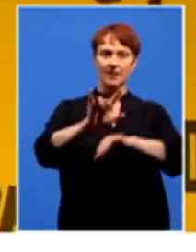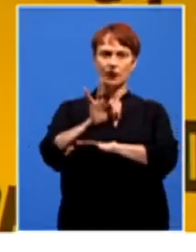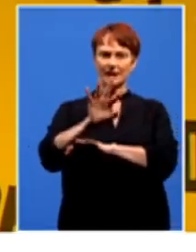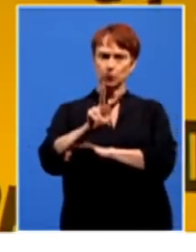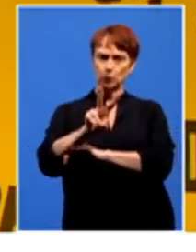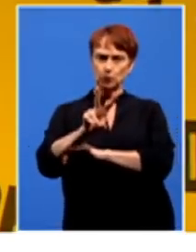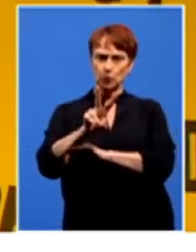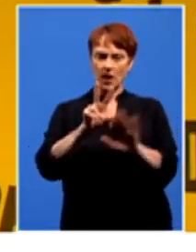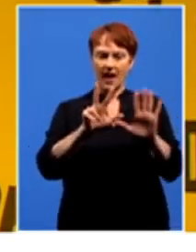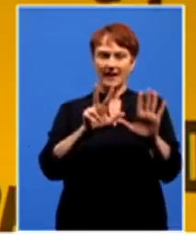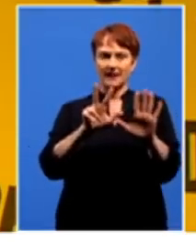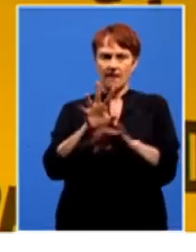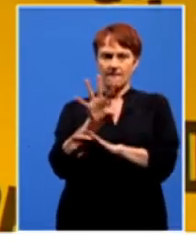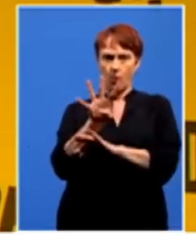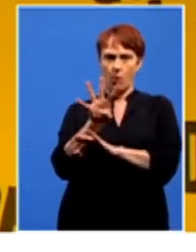732